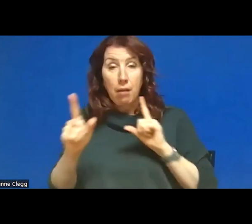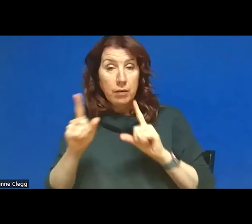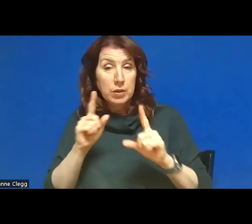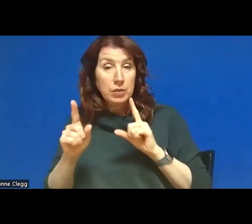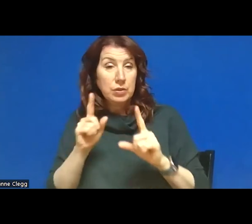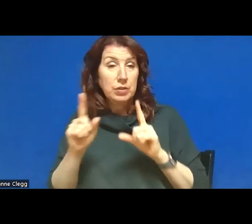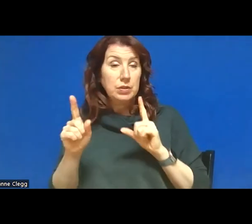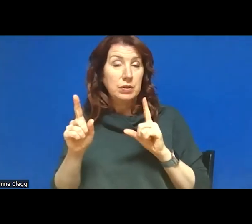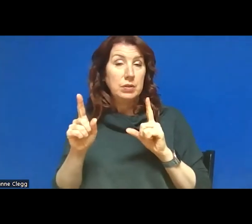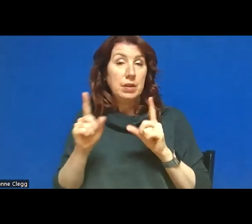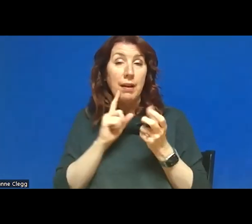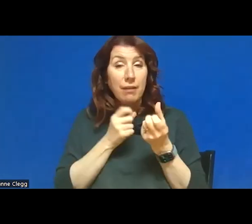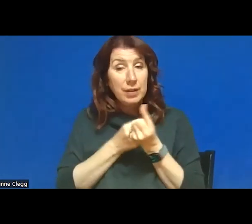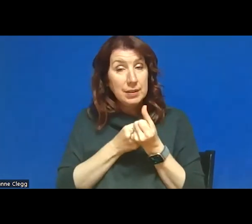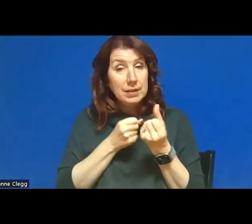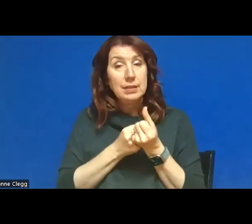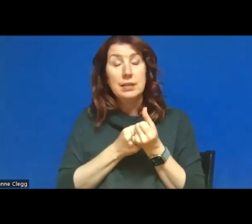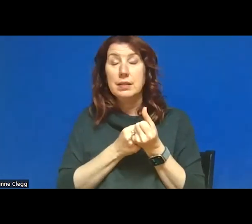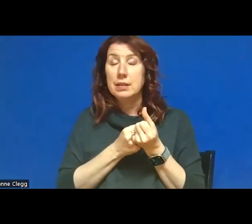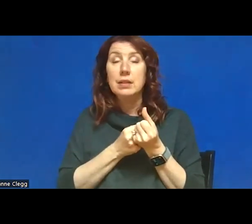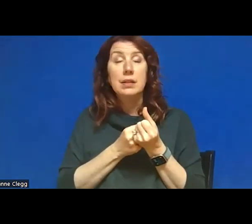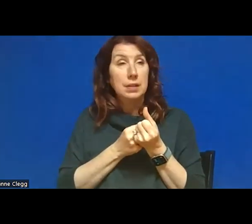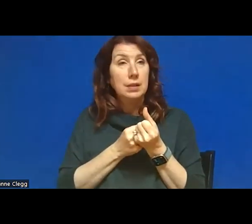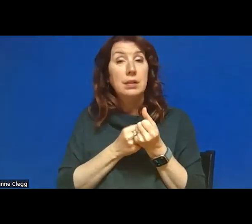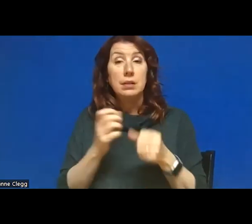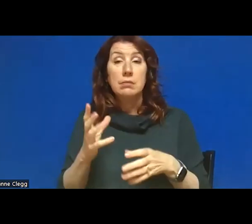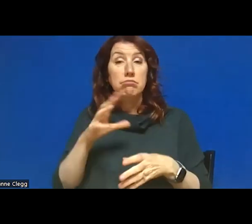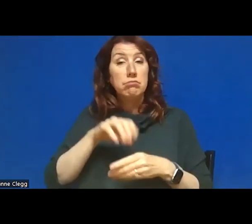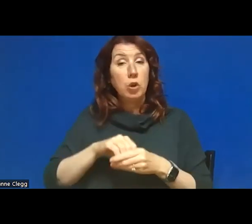of any piece of advocacy is important.